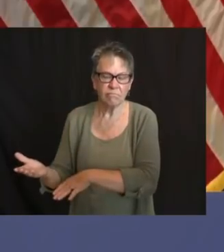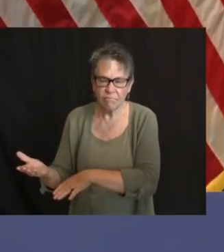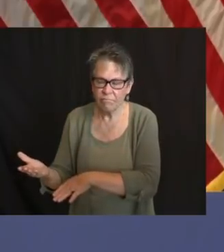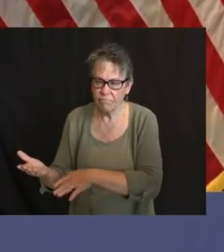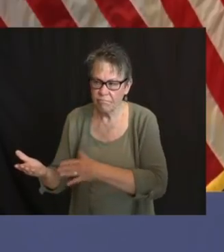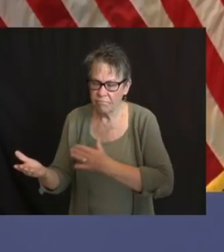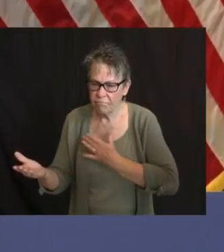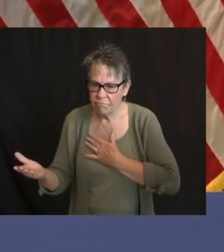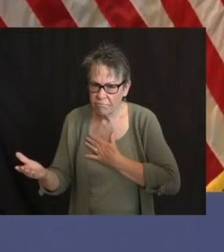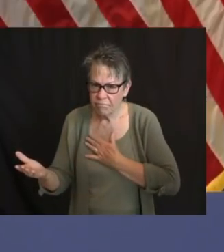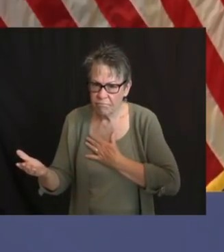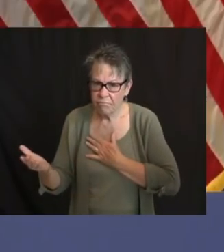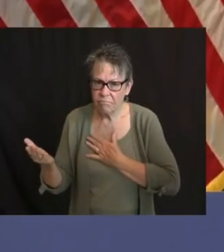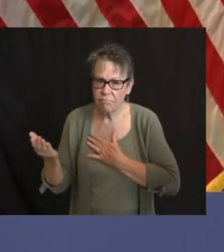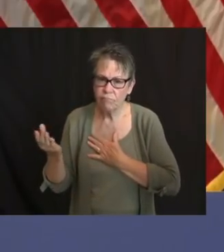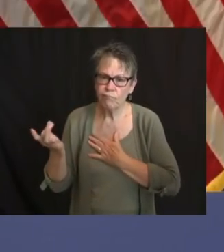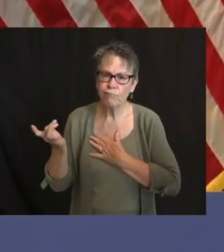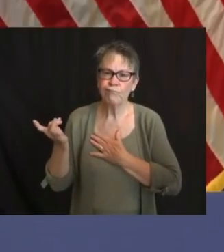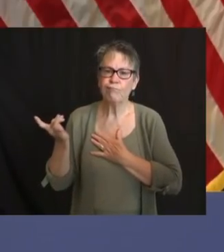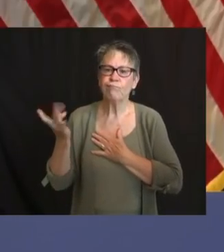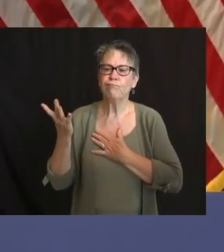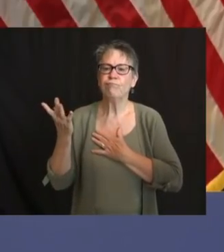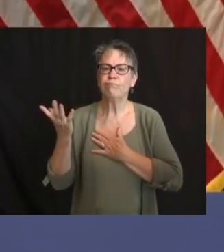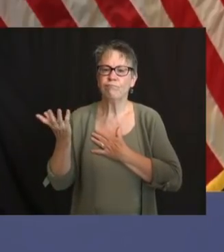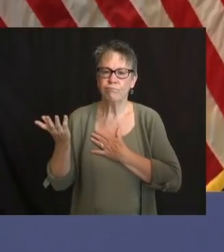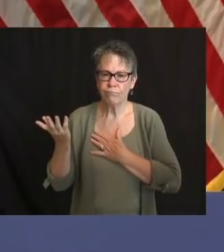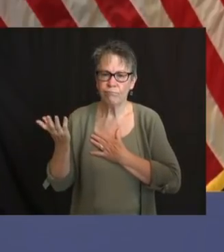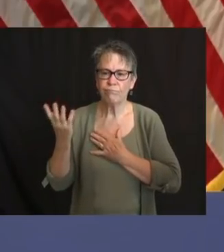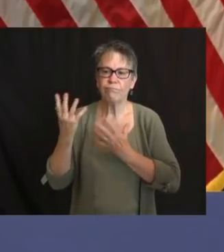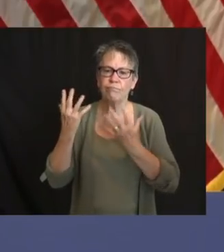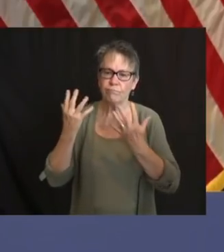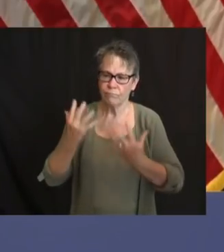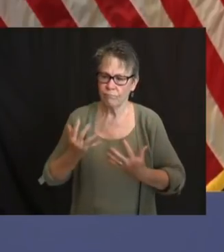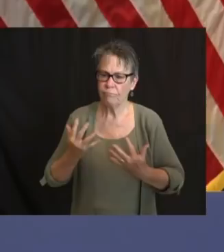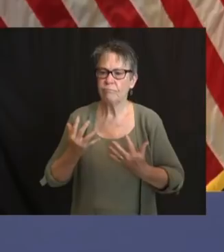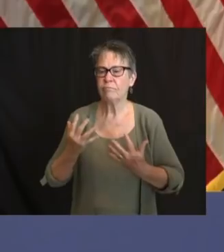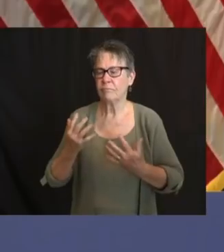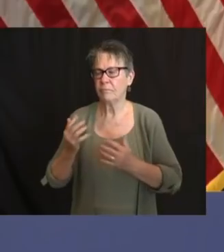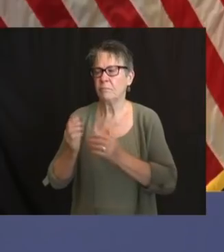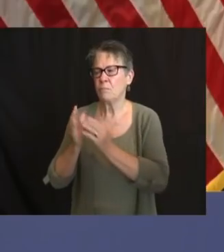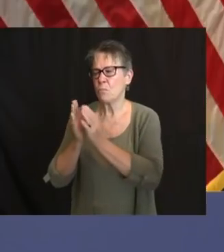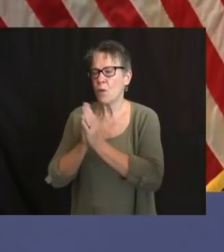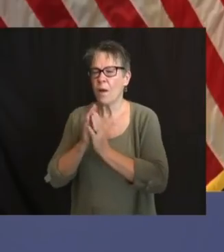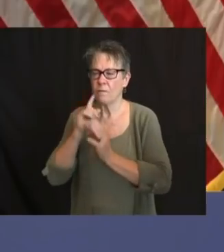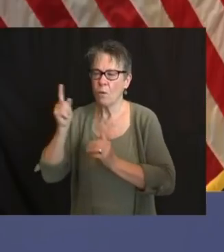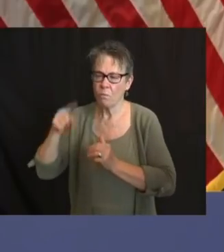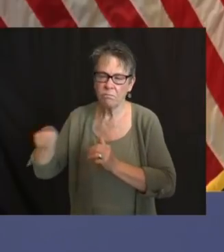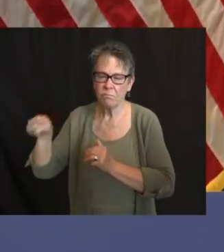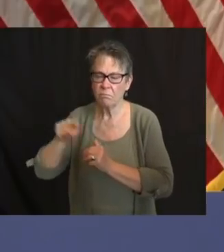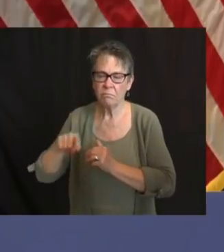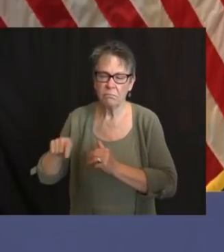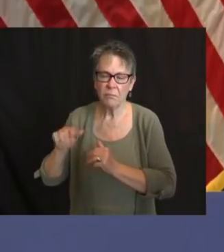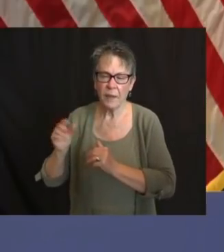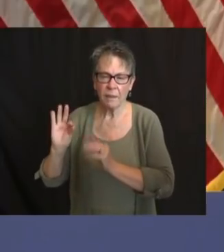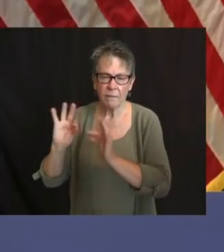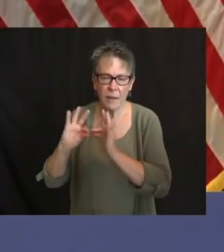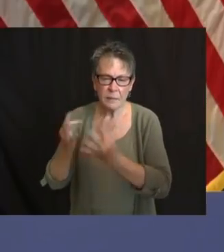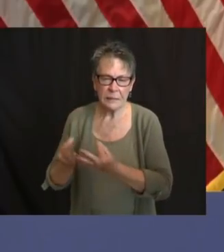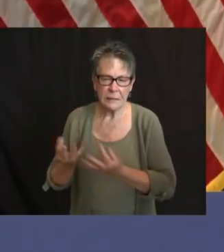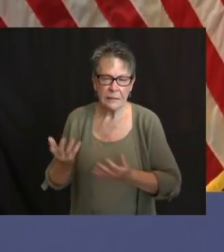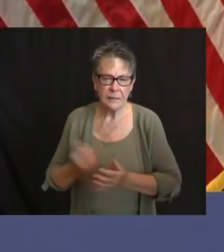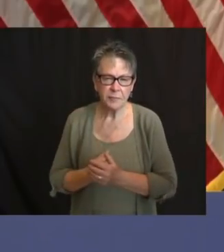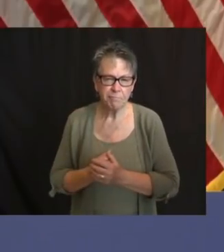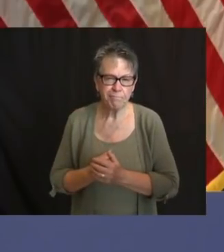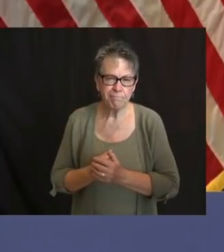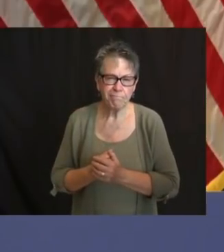I'm not sure what type of hospital care, but please keep them in your prayers. Thank you. You hold on.